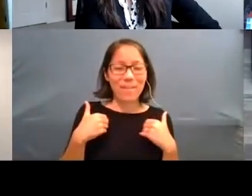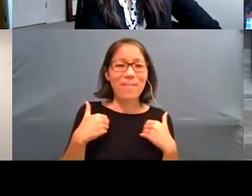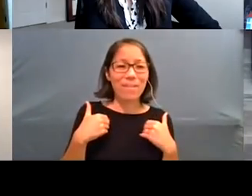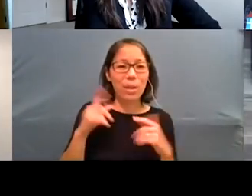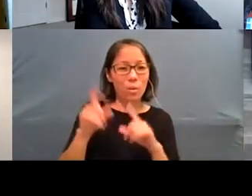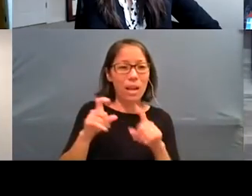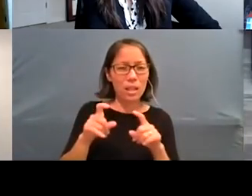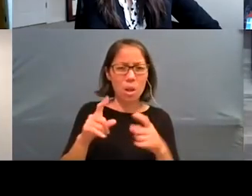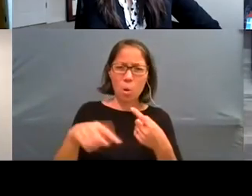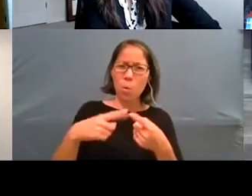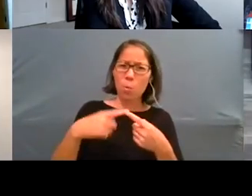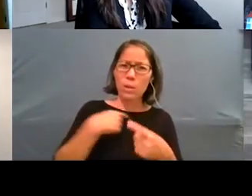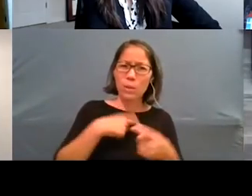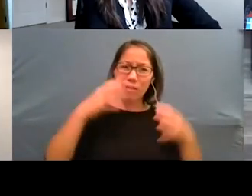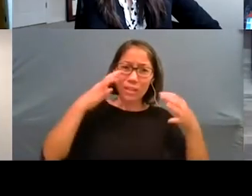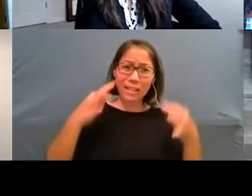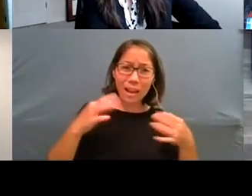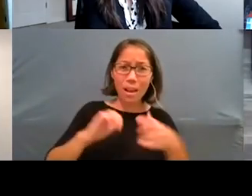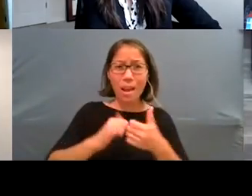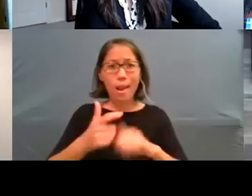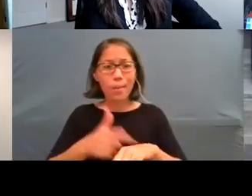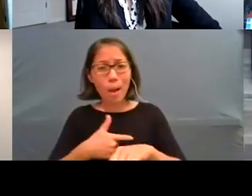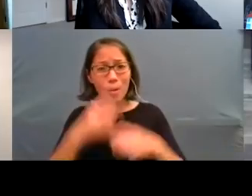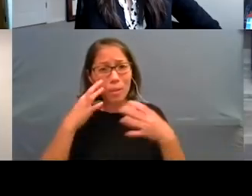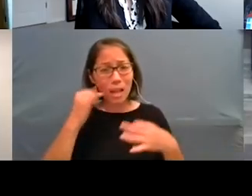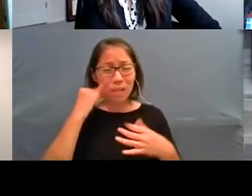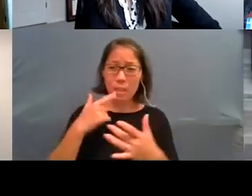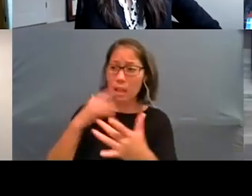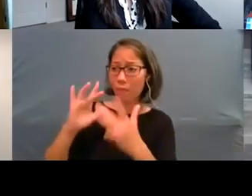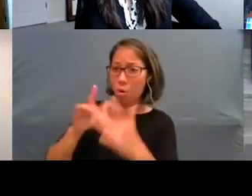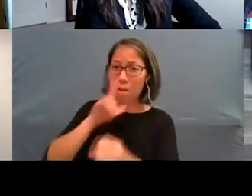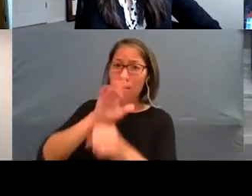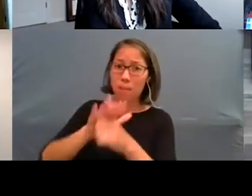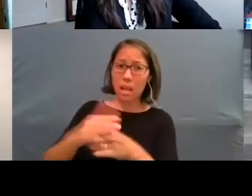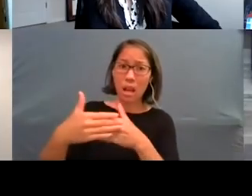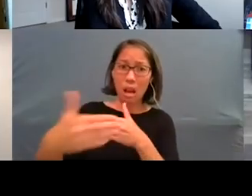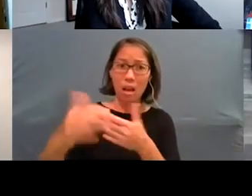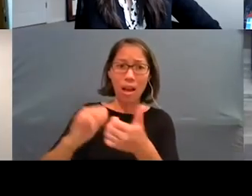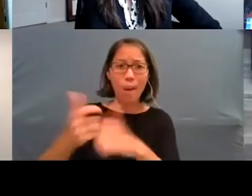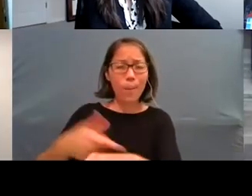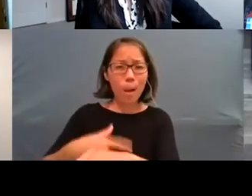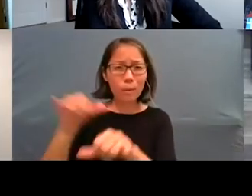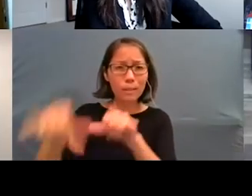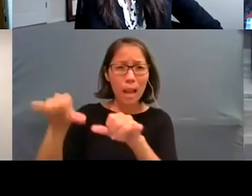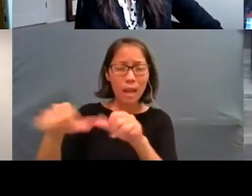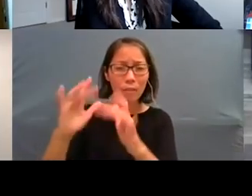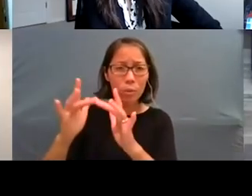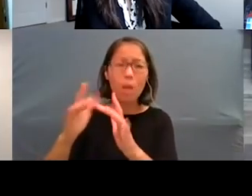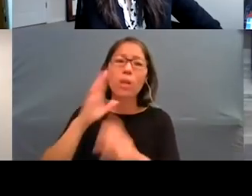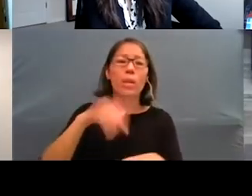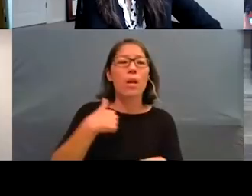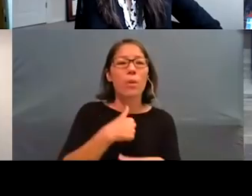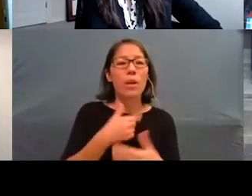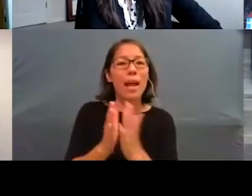you know, when do we have to make this decision? How long is it for? If we say virtual, are we committed? And of course, you know, we know that we are asking for a commitment